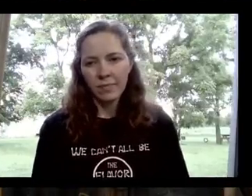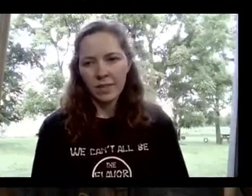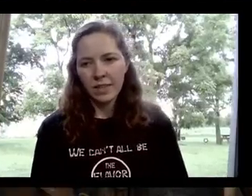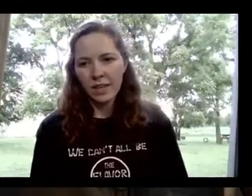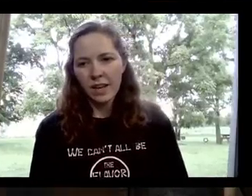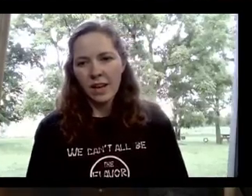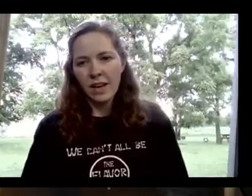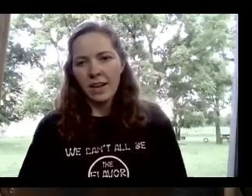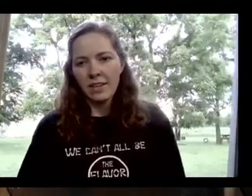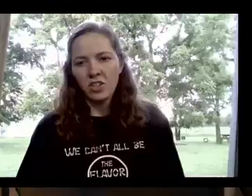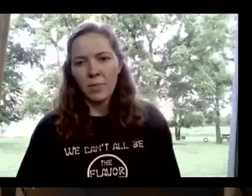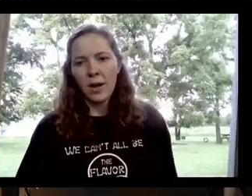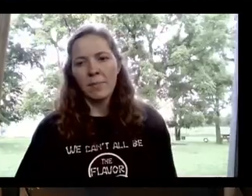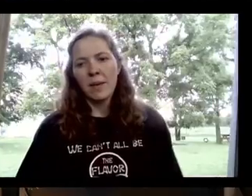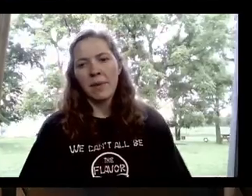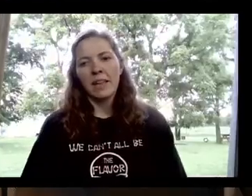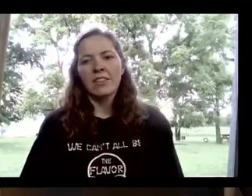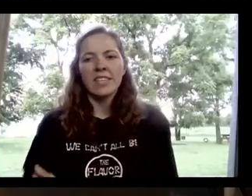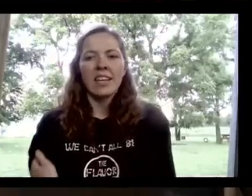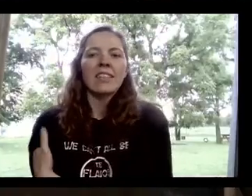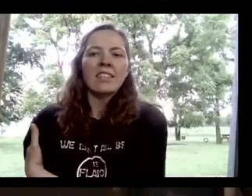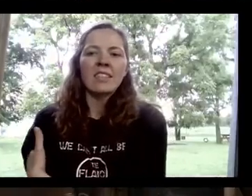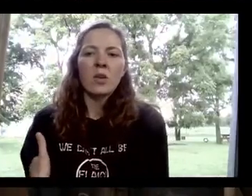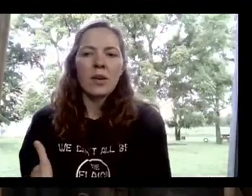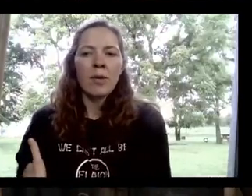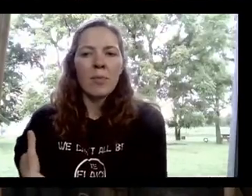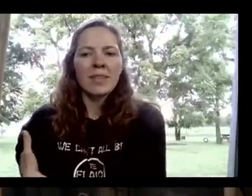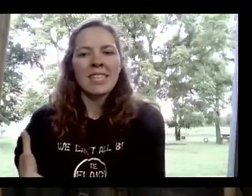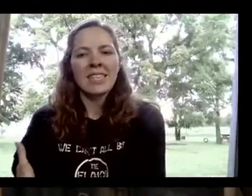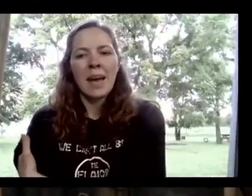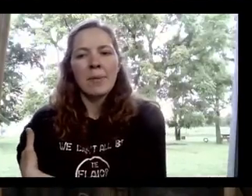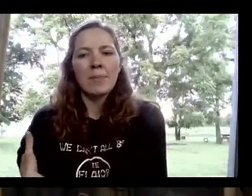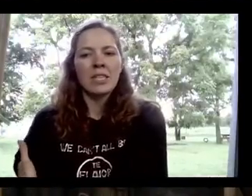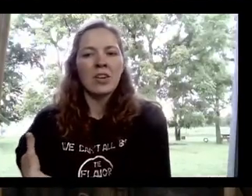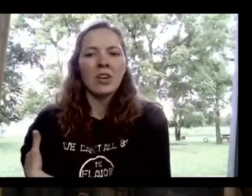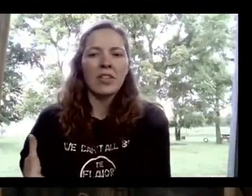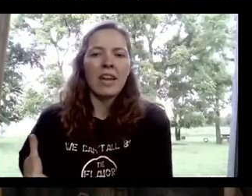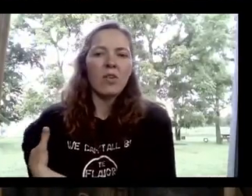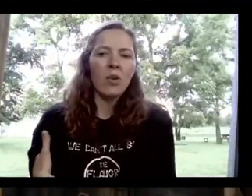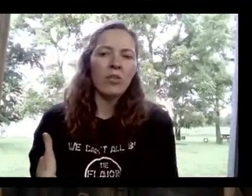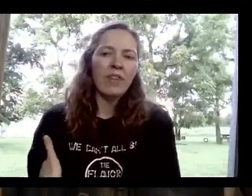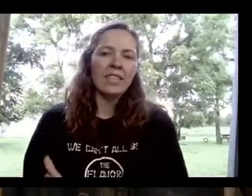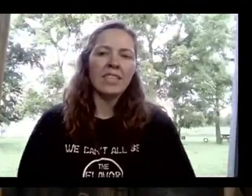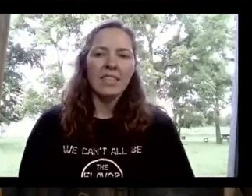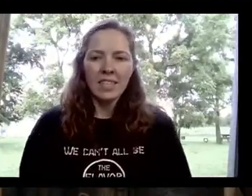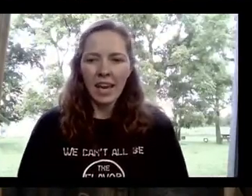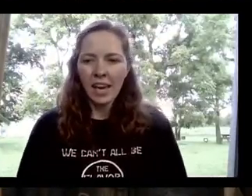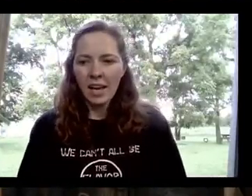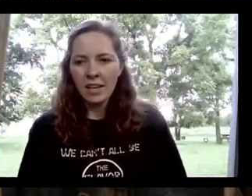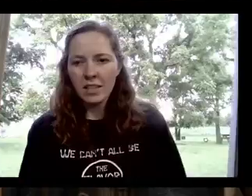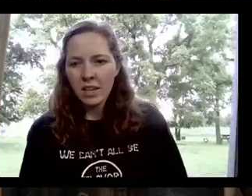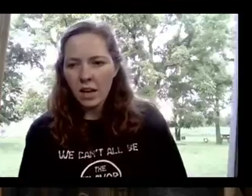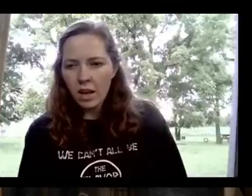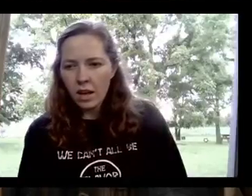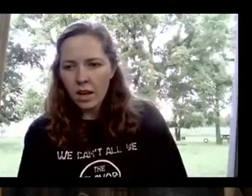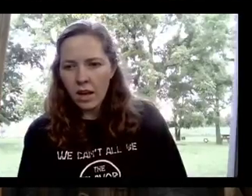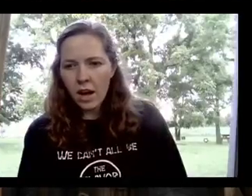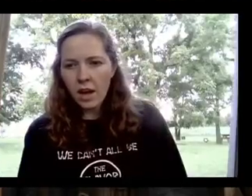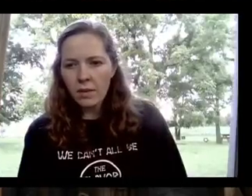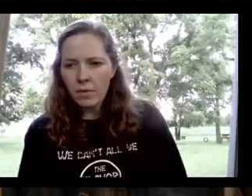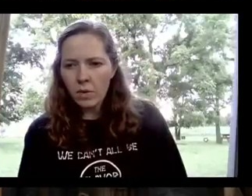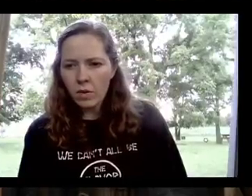awesome. Jim Bob the Impaler said, this is a repurposing type of material then. Old fences and,